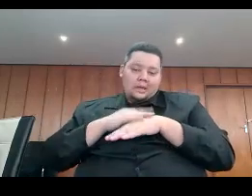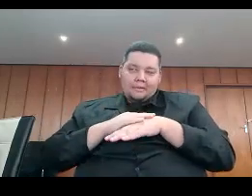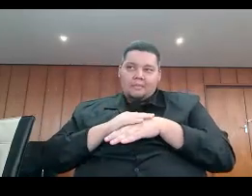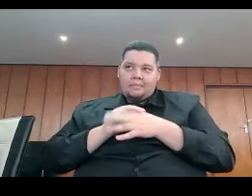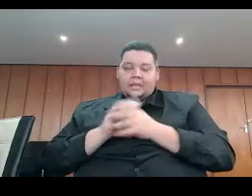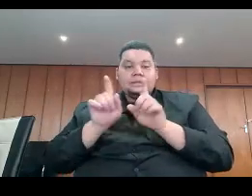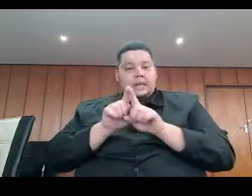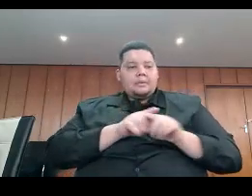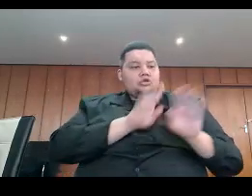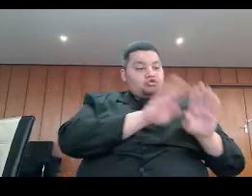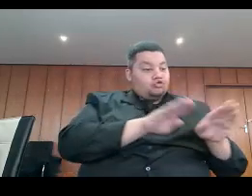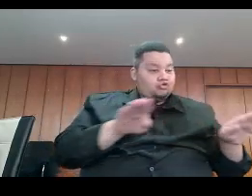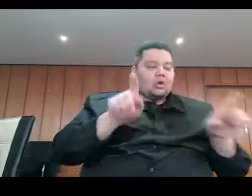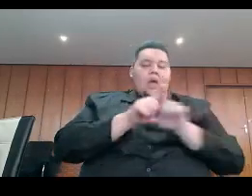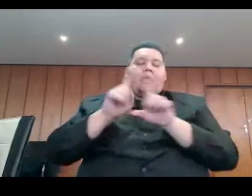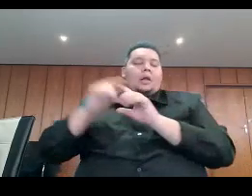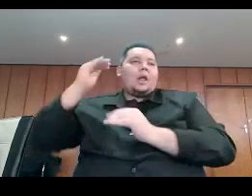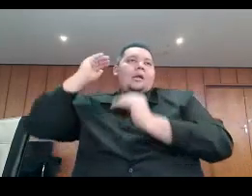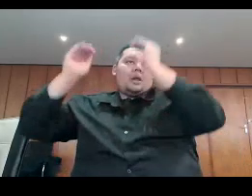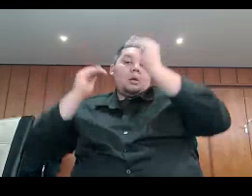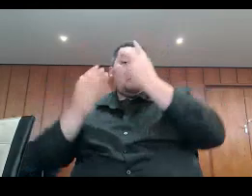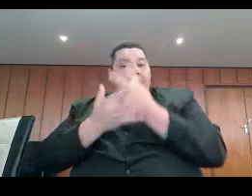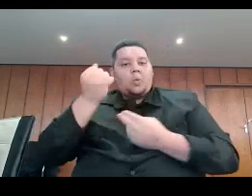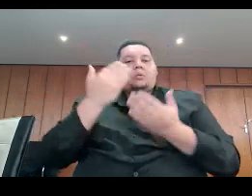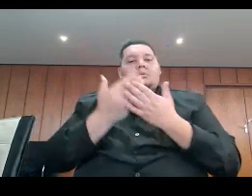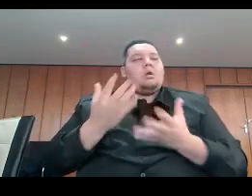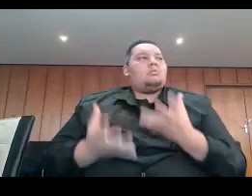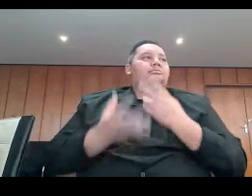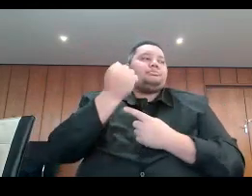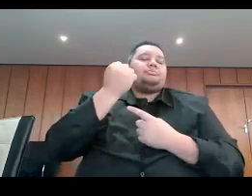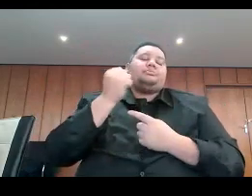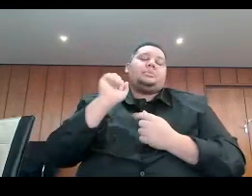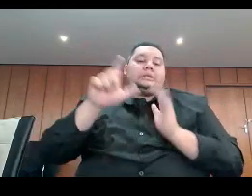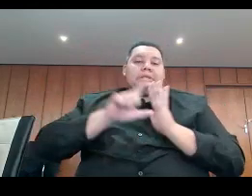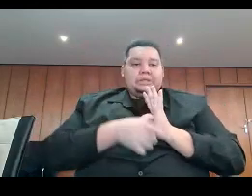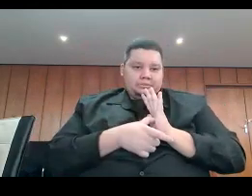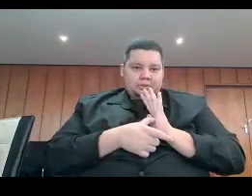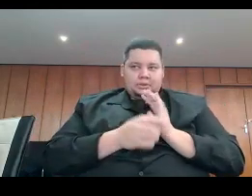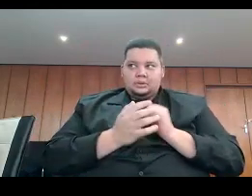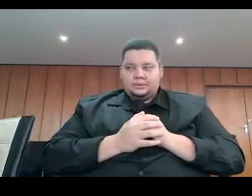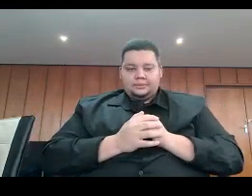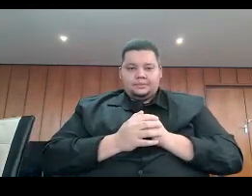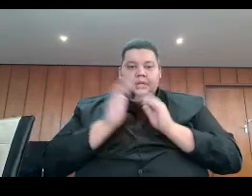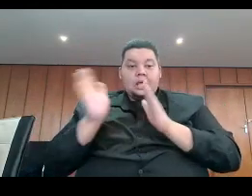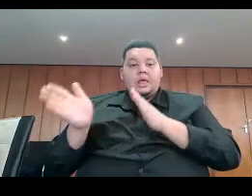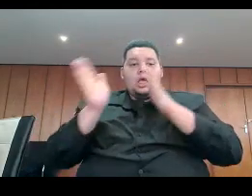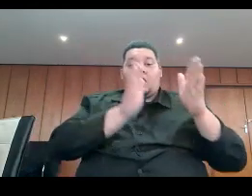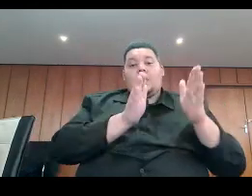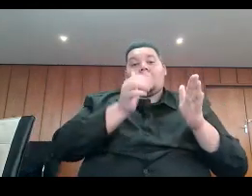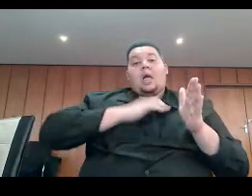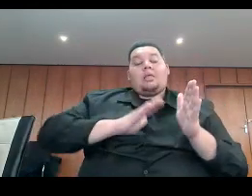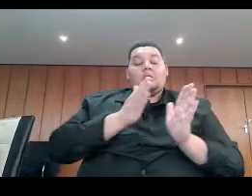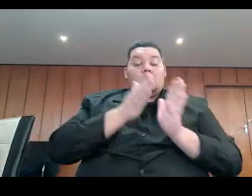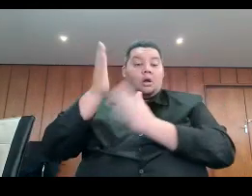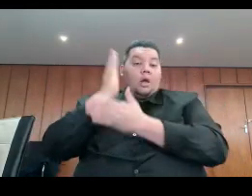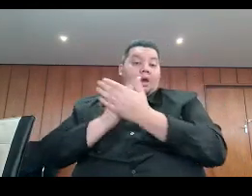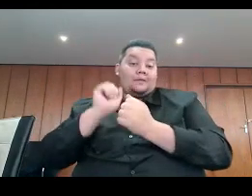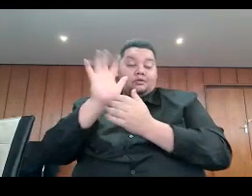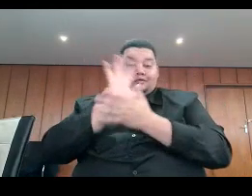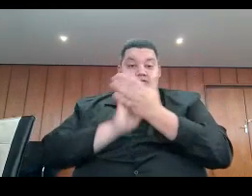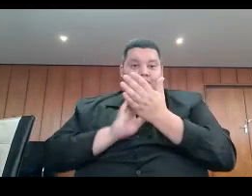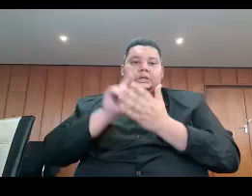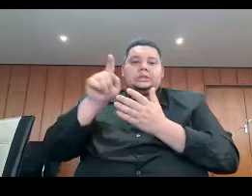And children and adults both have disabilities. So the other half of the story is really about the